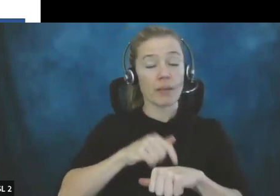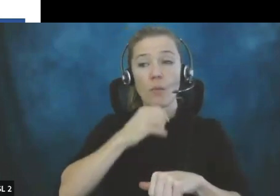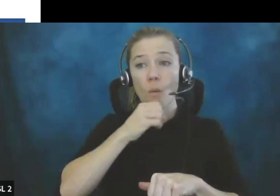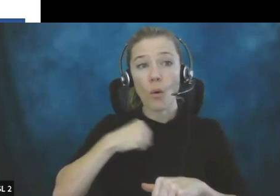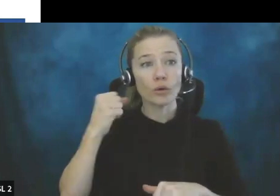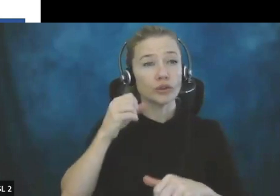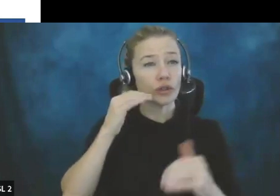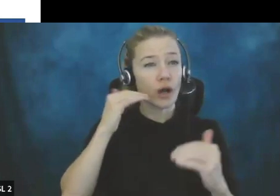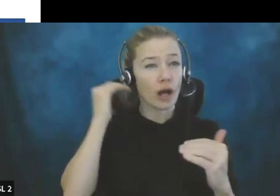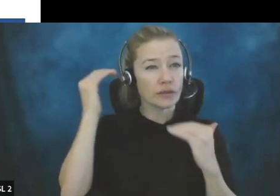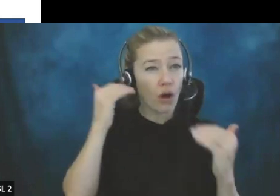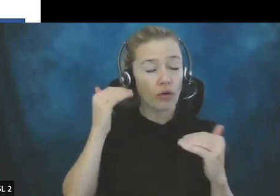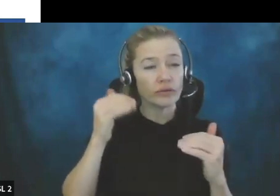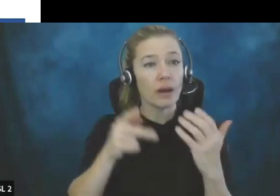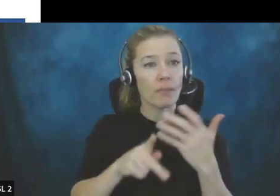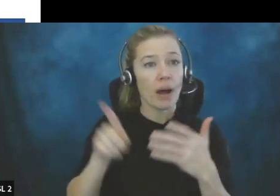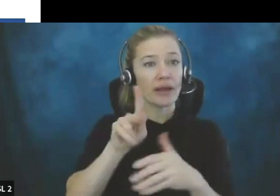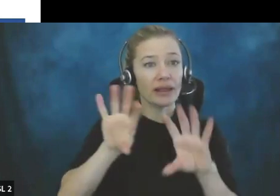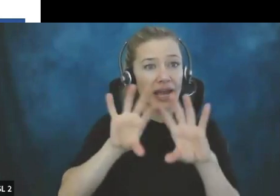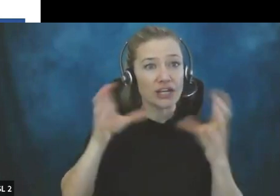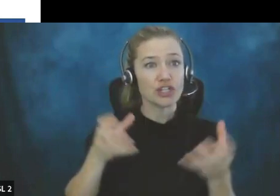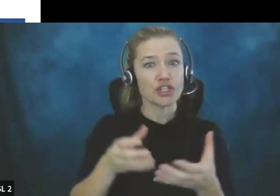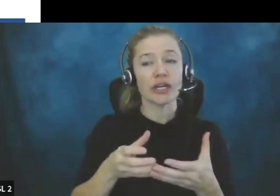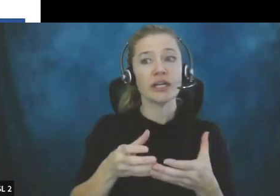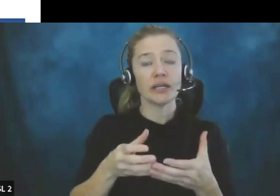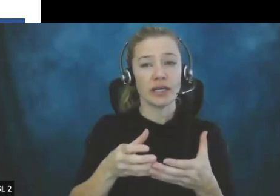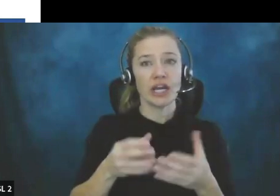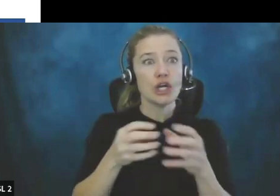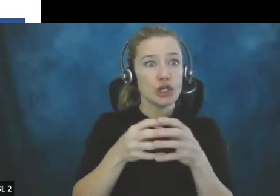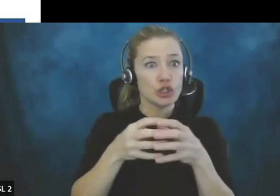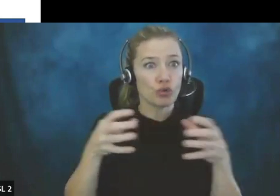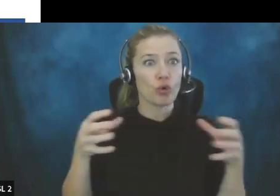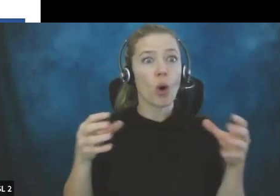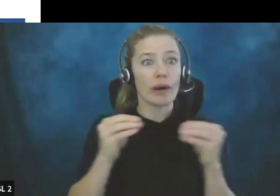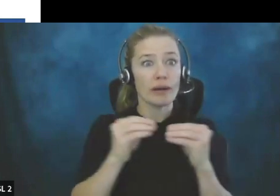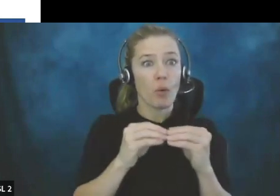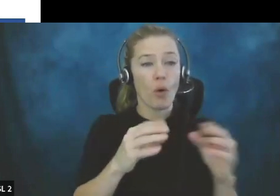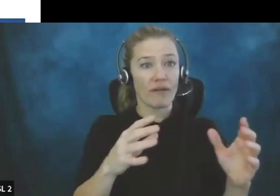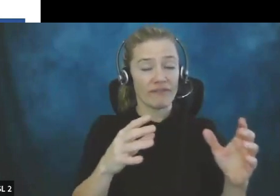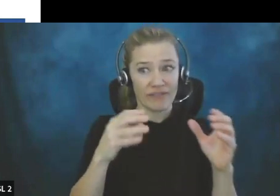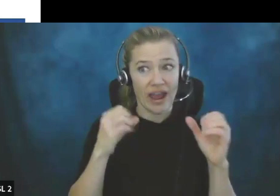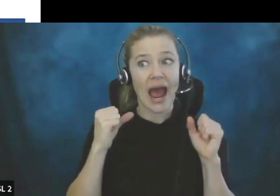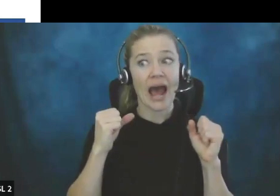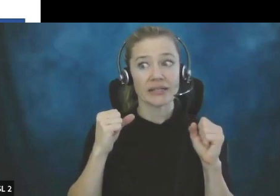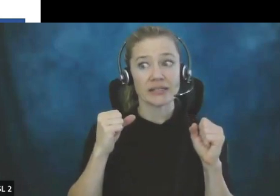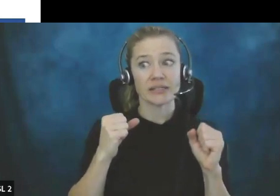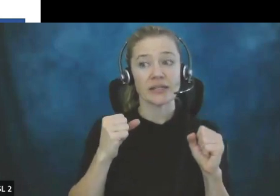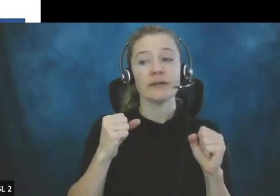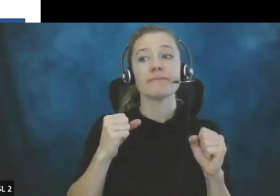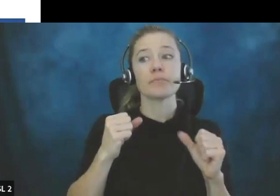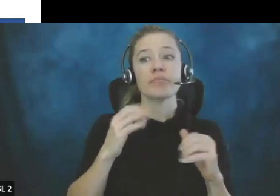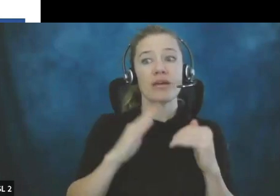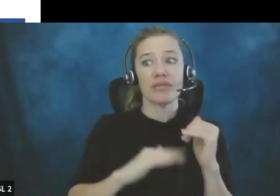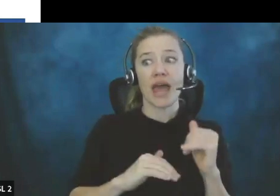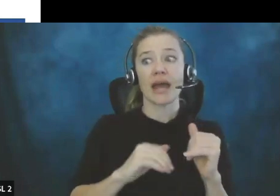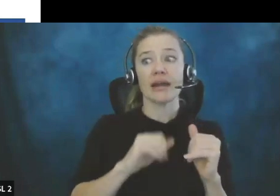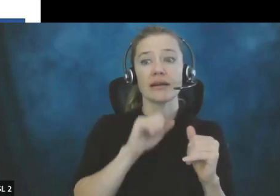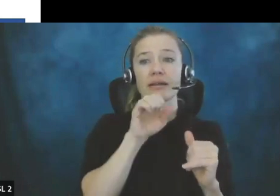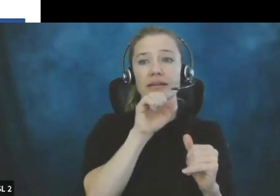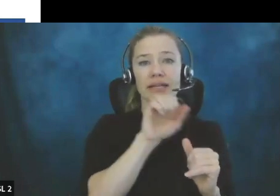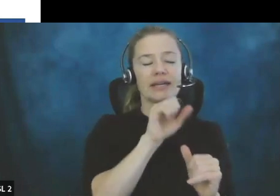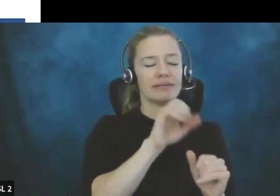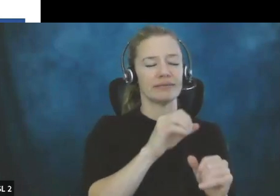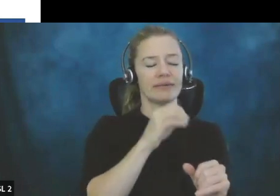older adults and the older adult population will outpace the growth of the 0 to